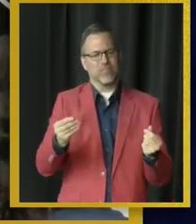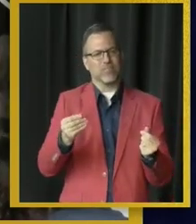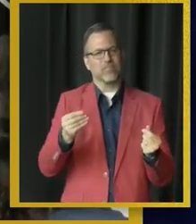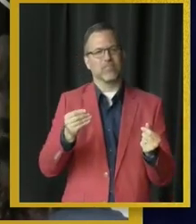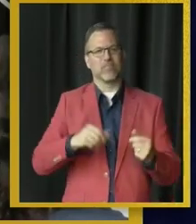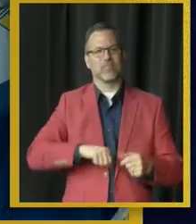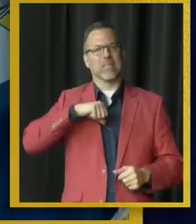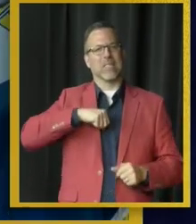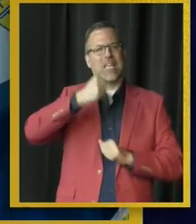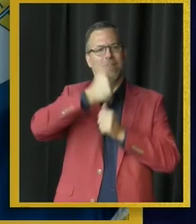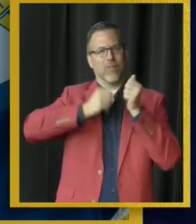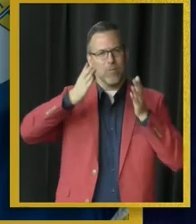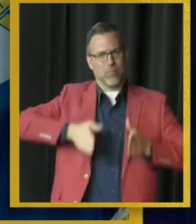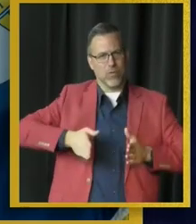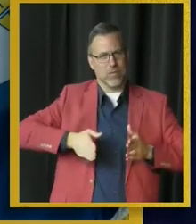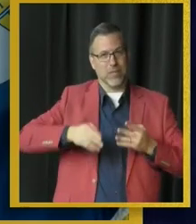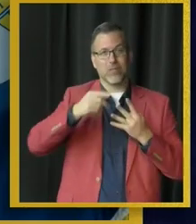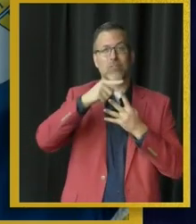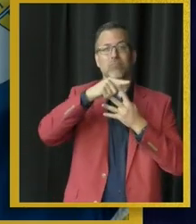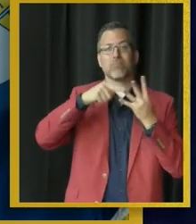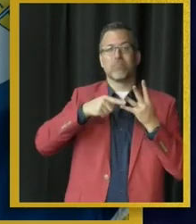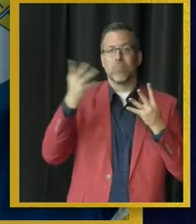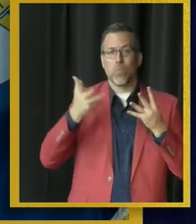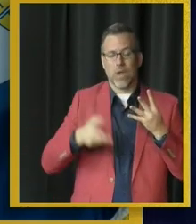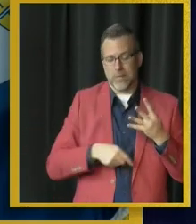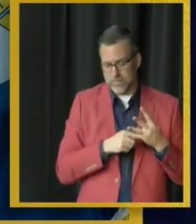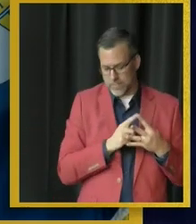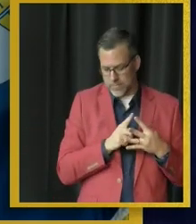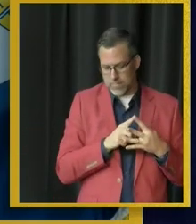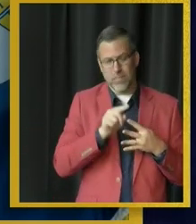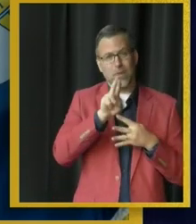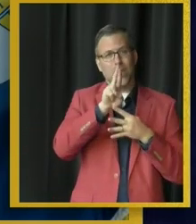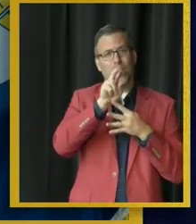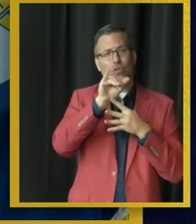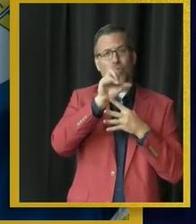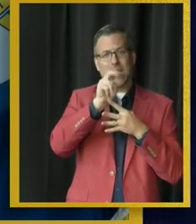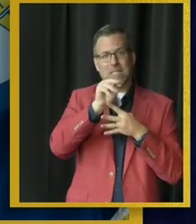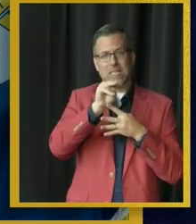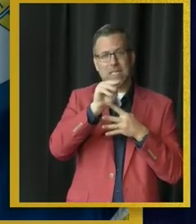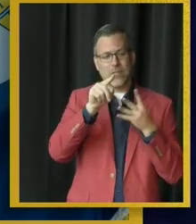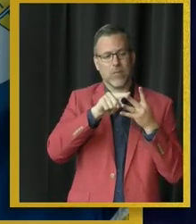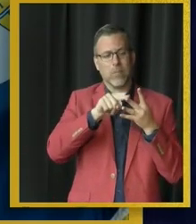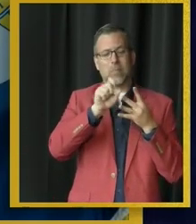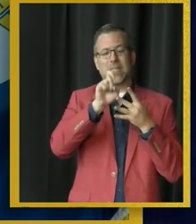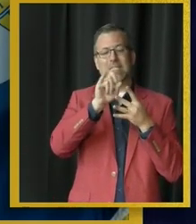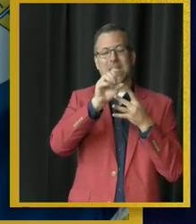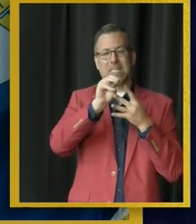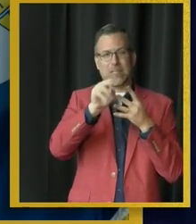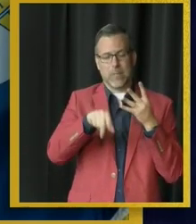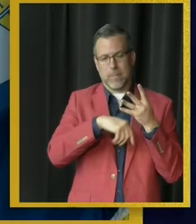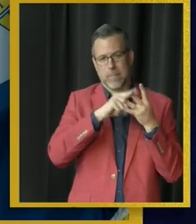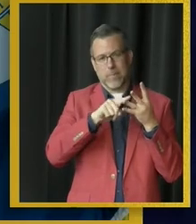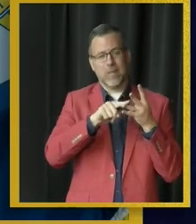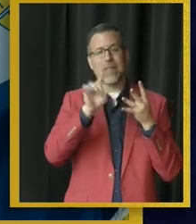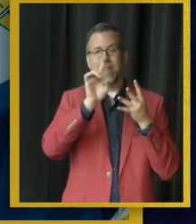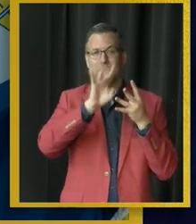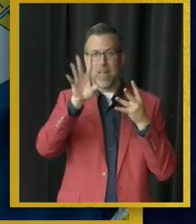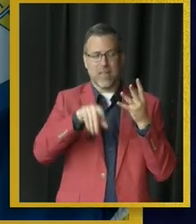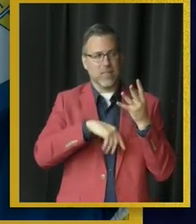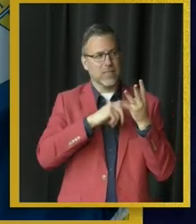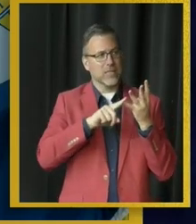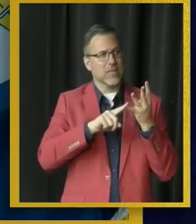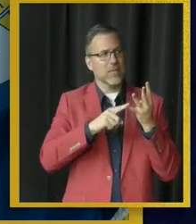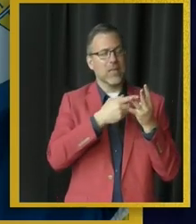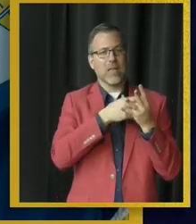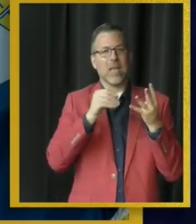every human being. Those four forces are racism, sexism, violence,